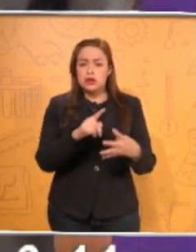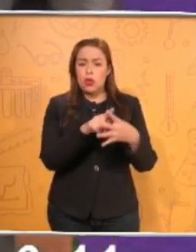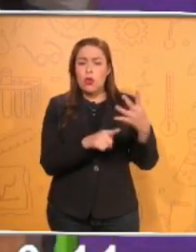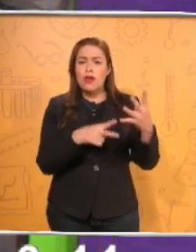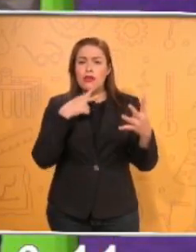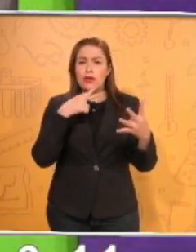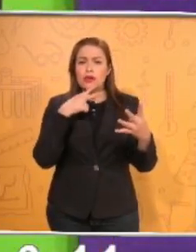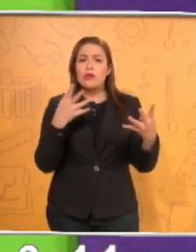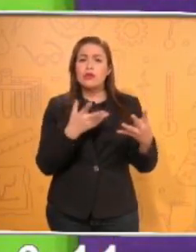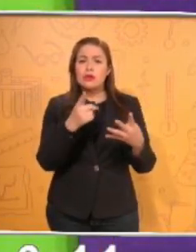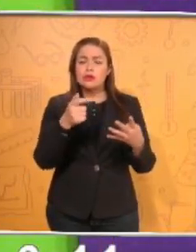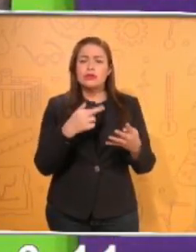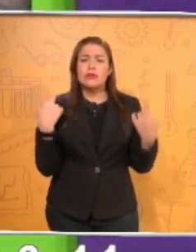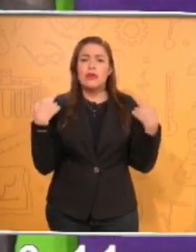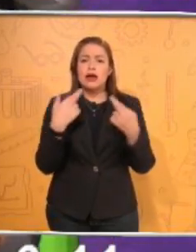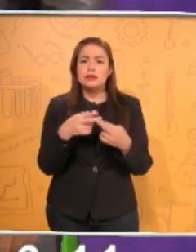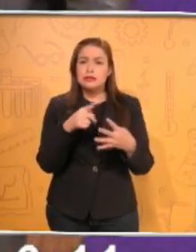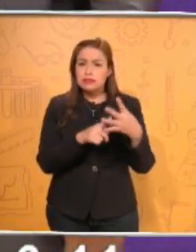answer?